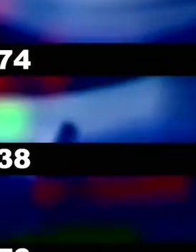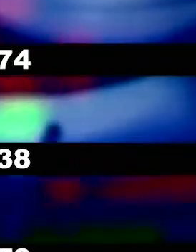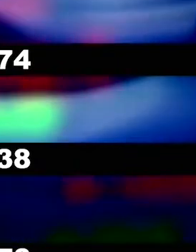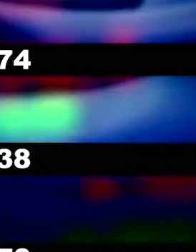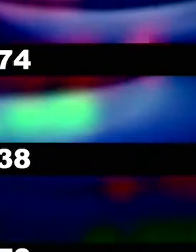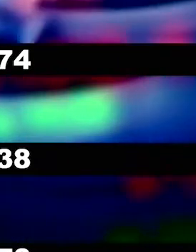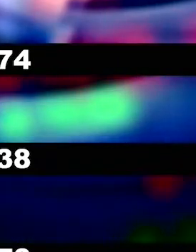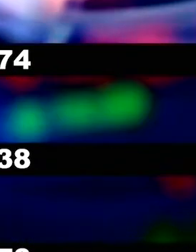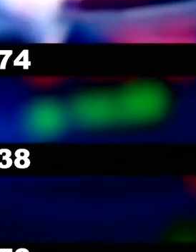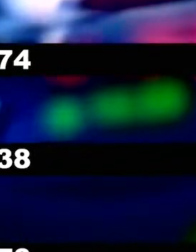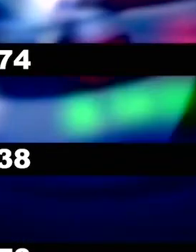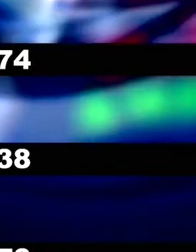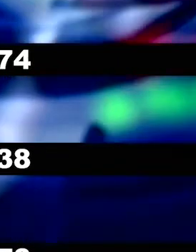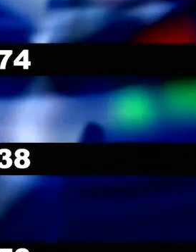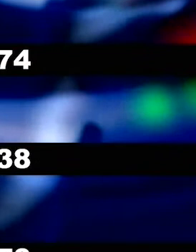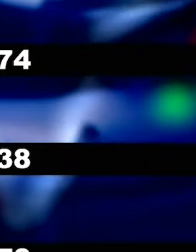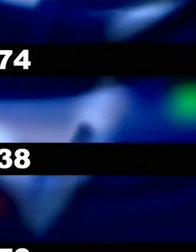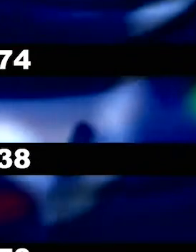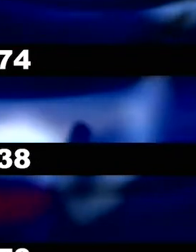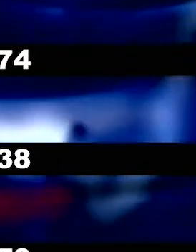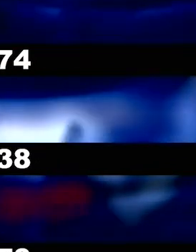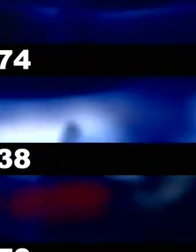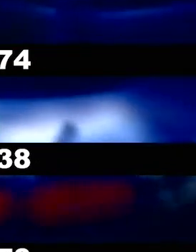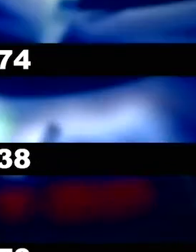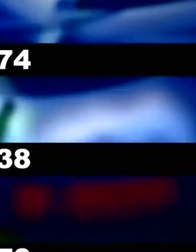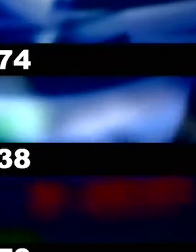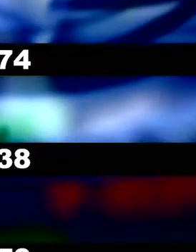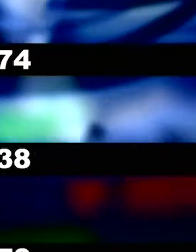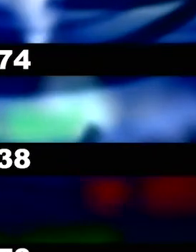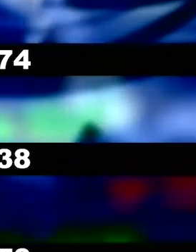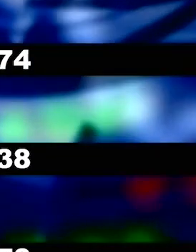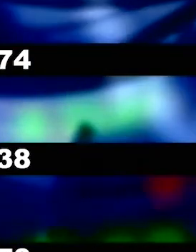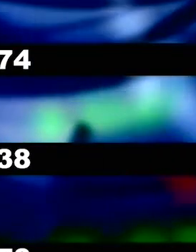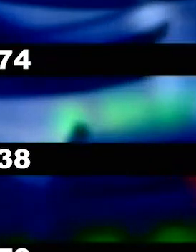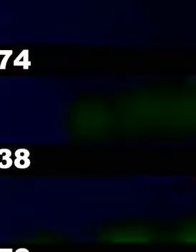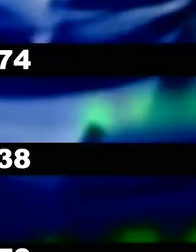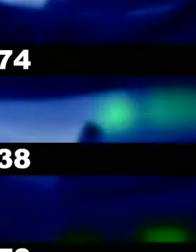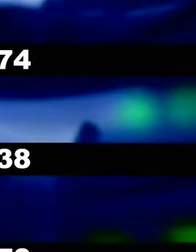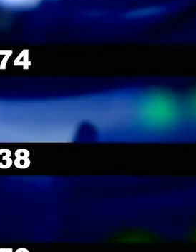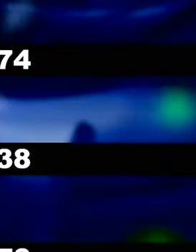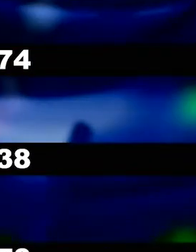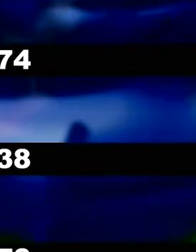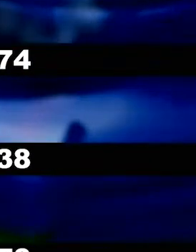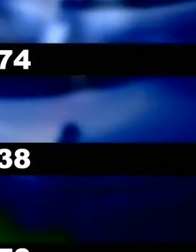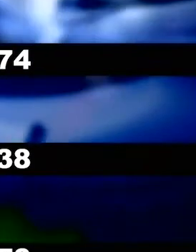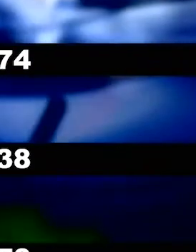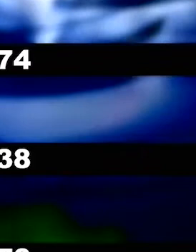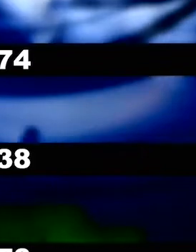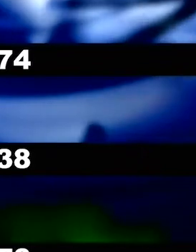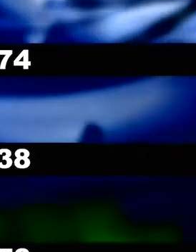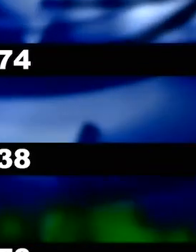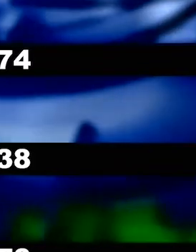6,619,040 units at 74 cents each. And they were followed by TRANSJAMAICAN Highway Limited and Wigton Wind Farm Limited ordinary